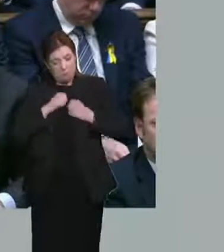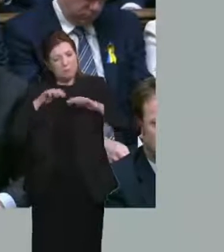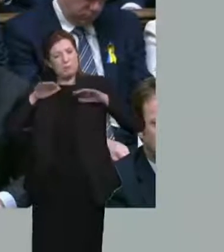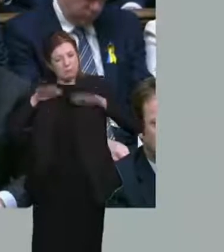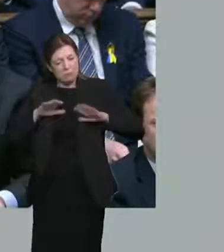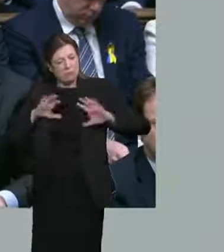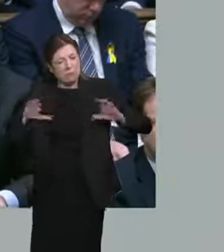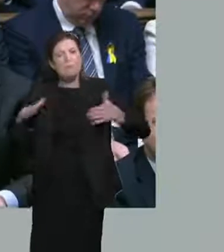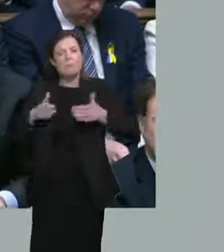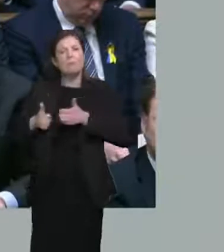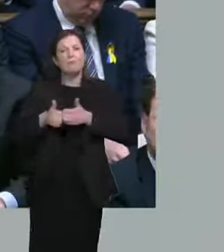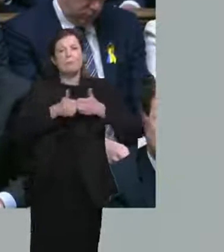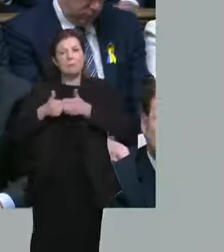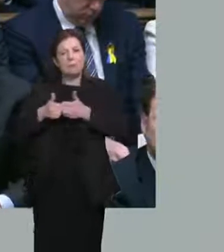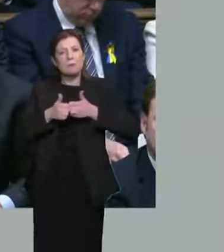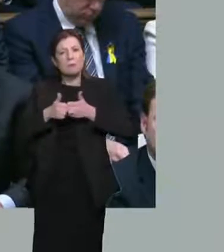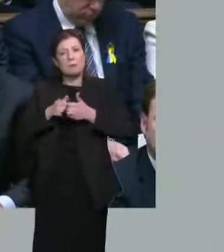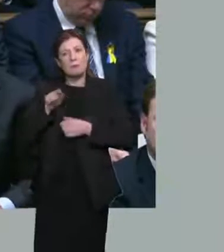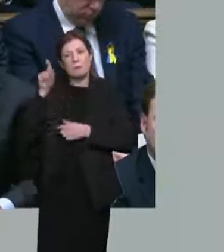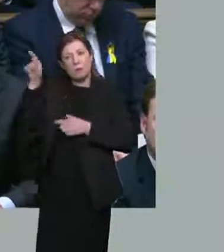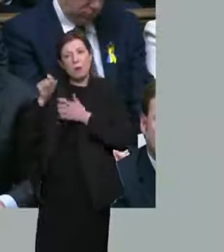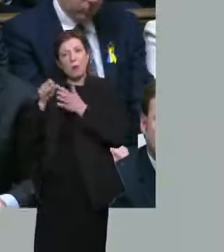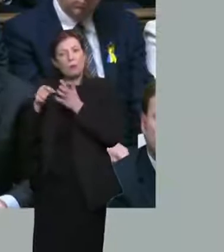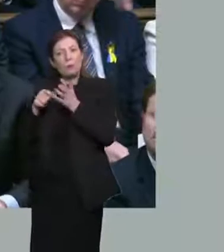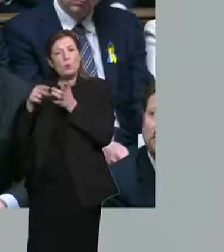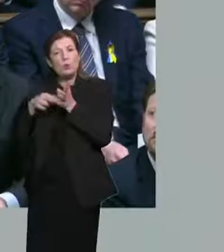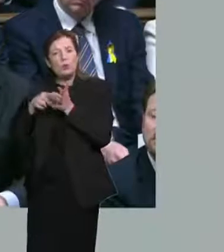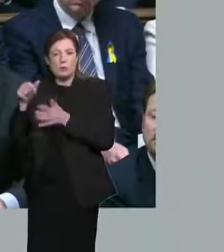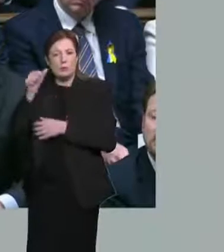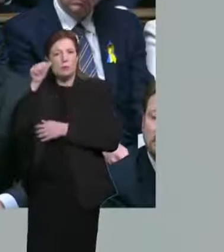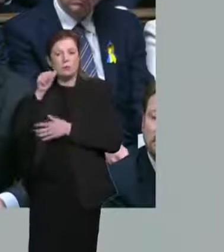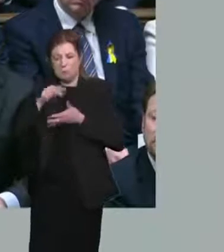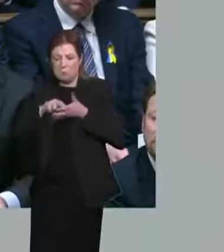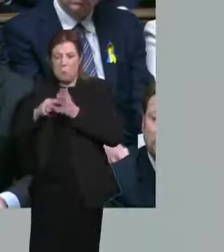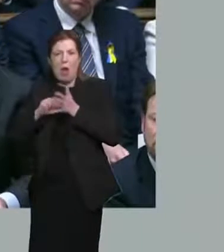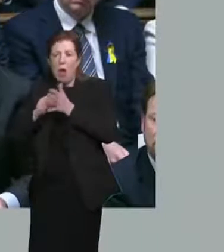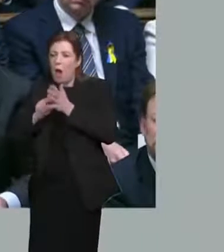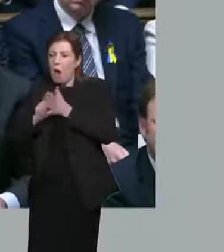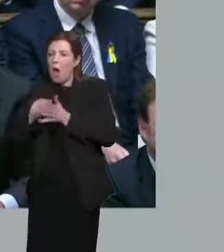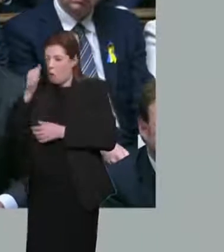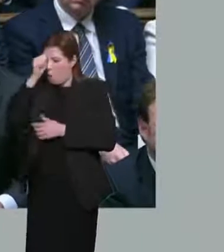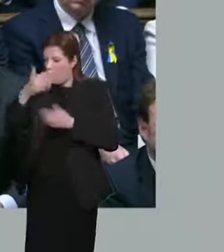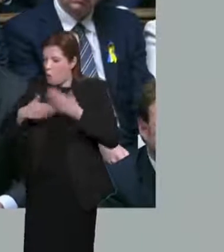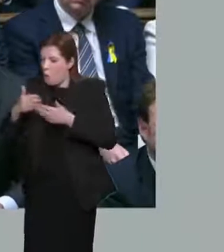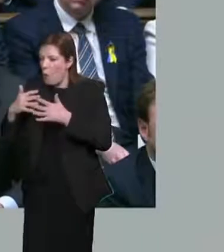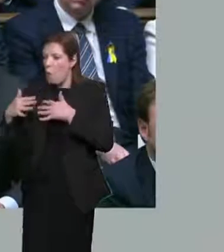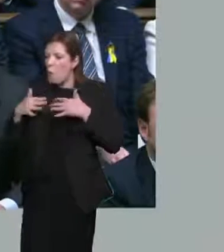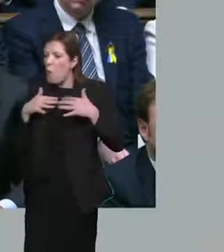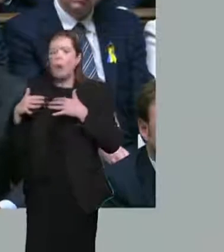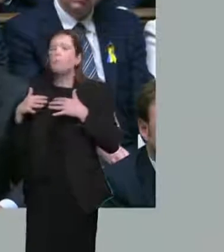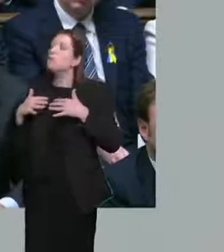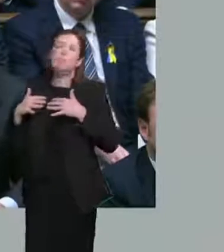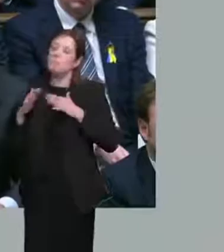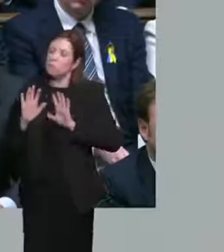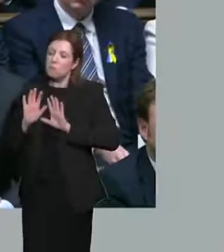and anyone seeking to weaponise Putin's deliberate and calculated consequences of the war will only undermine the